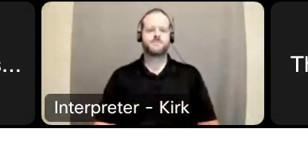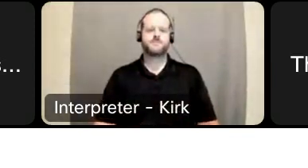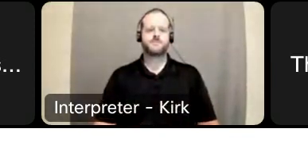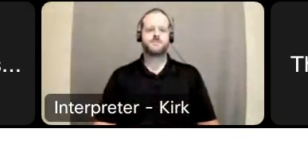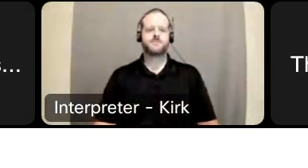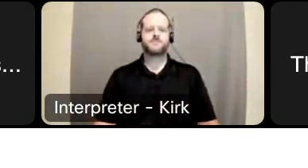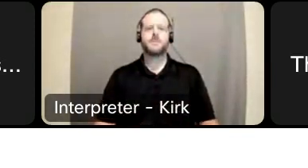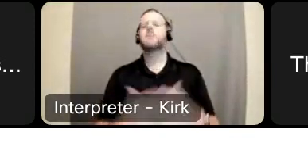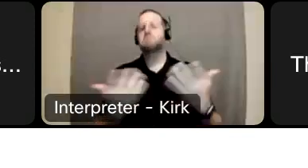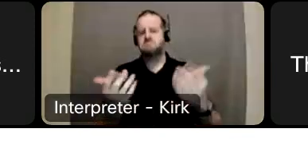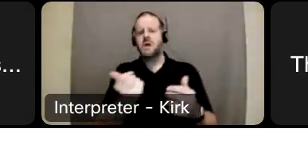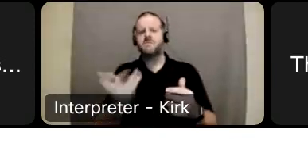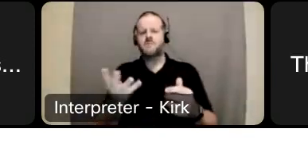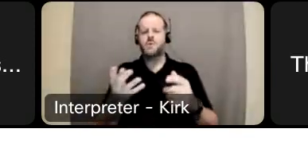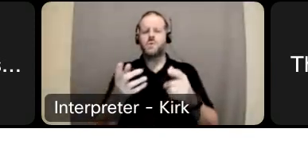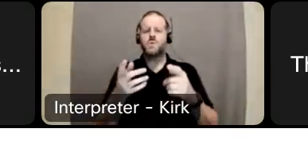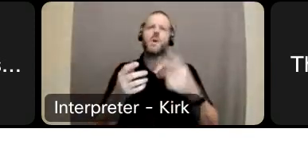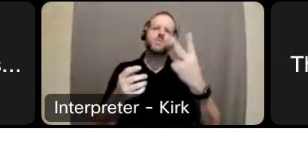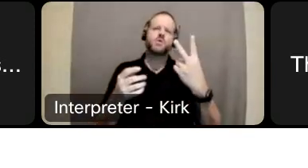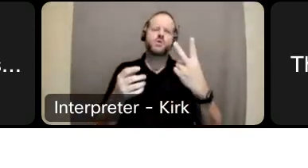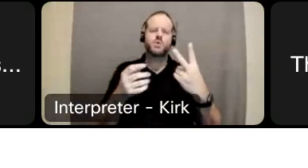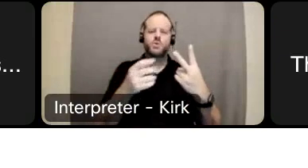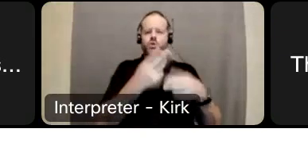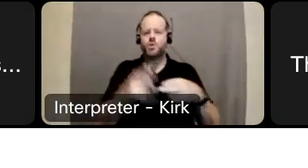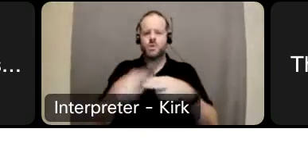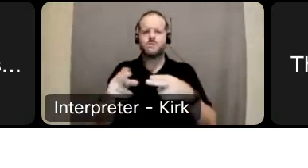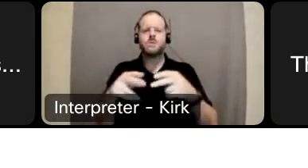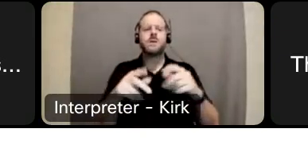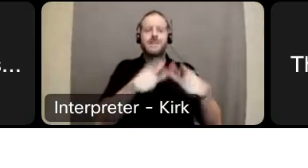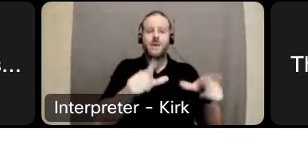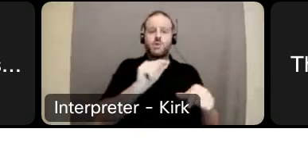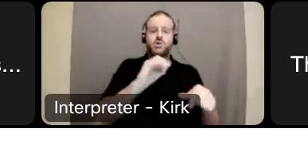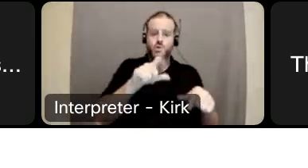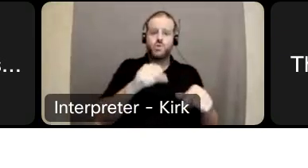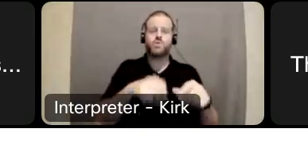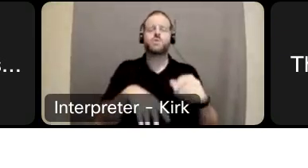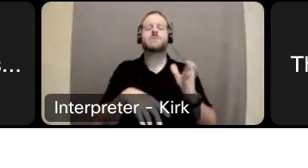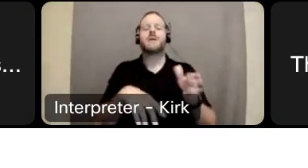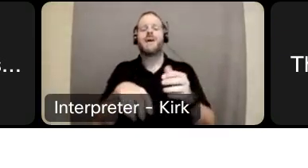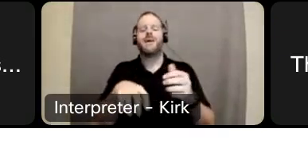There are a couple questions or two short sections, one on language tools and the other on